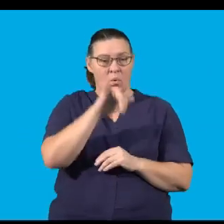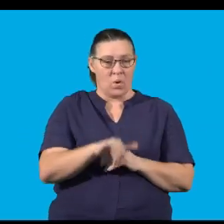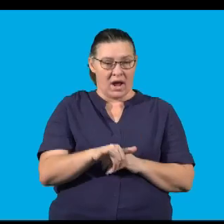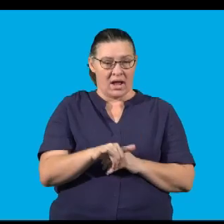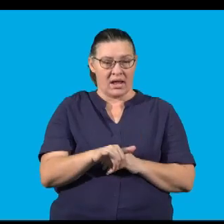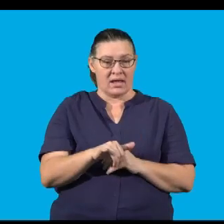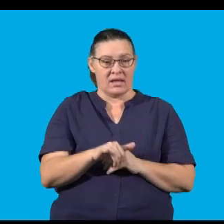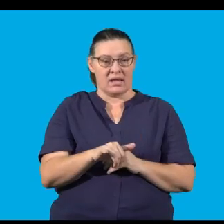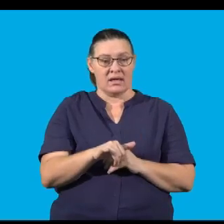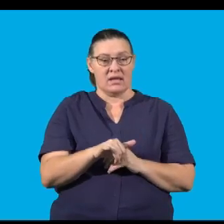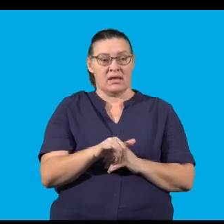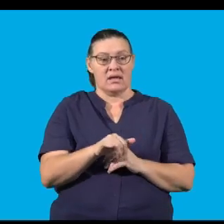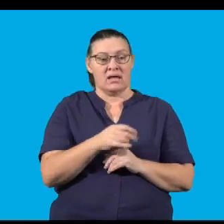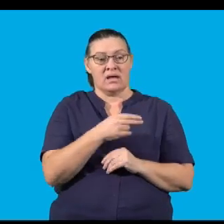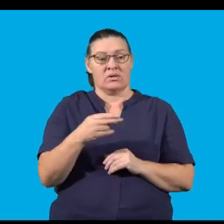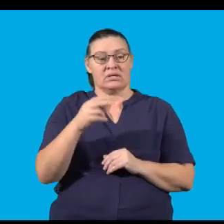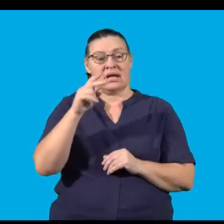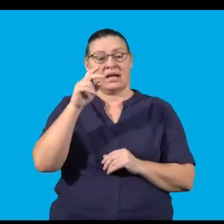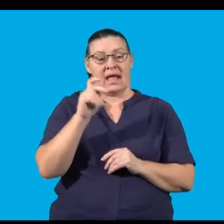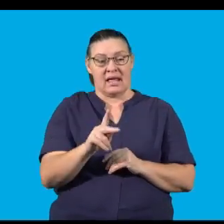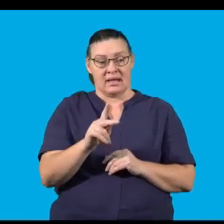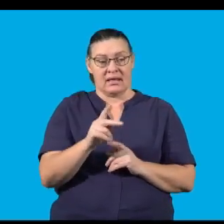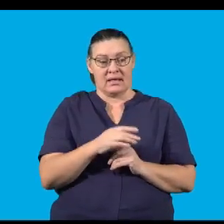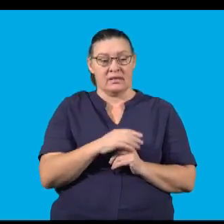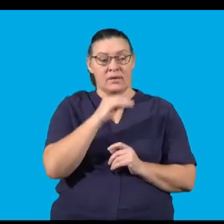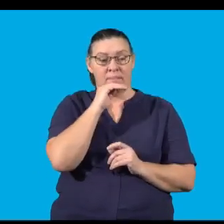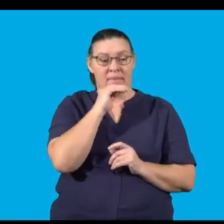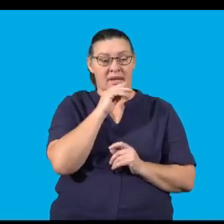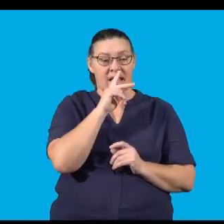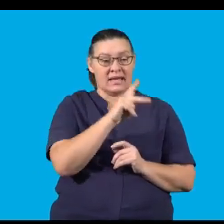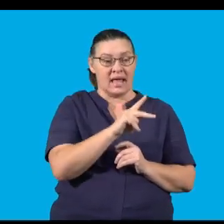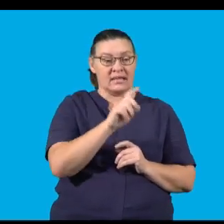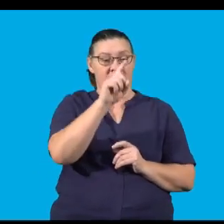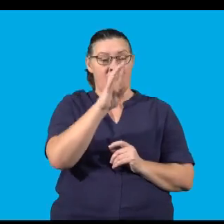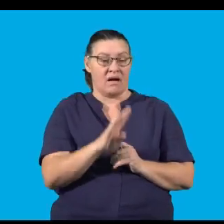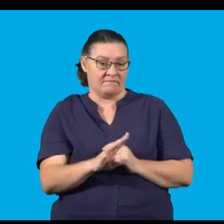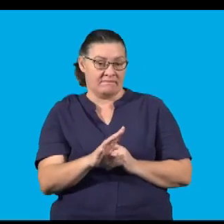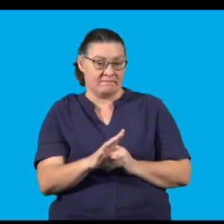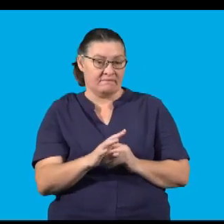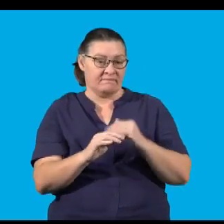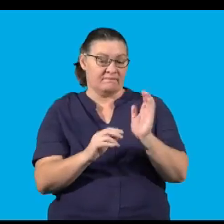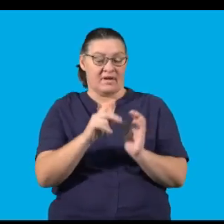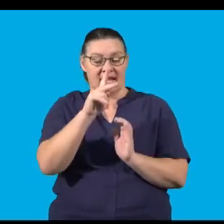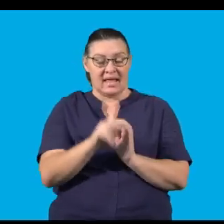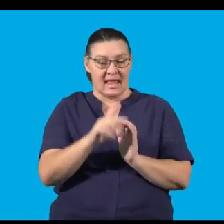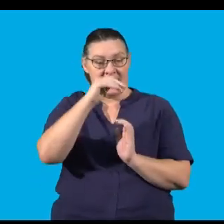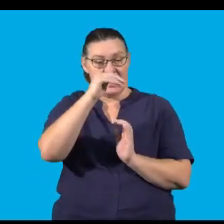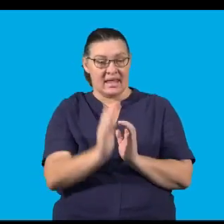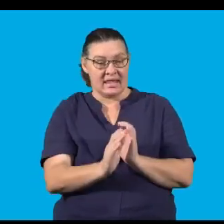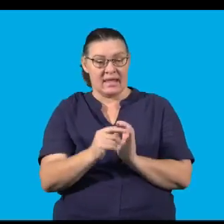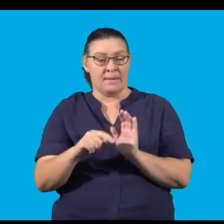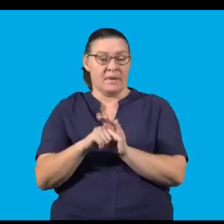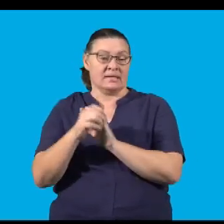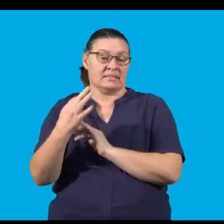y is k, then I should get out the other value for x, which is k as well. And we